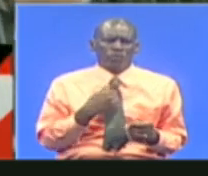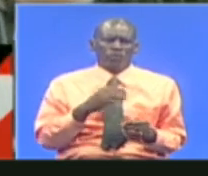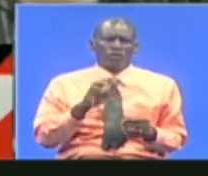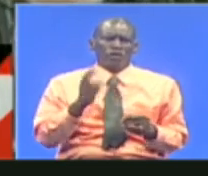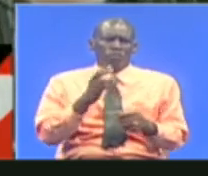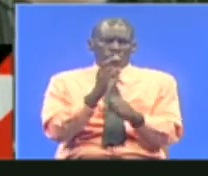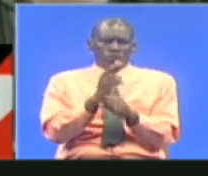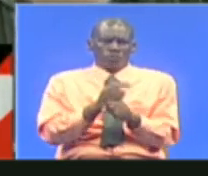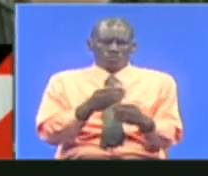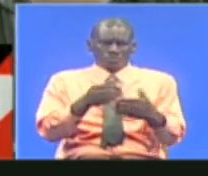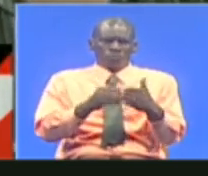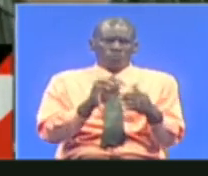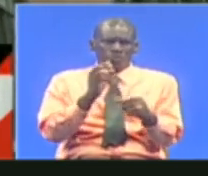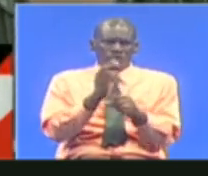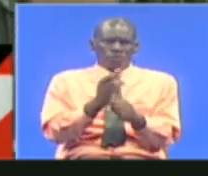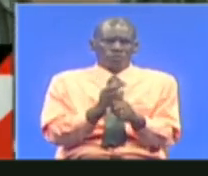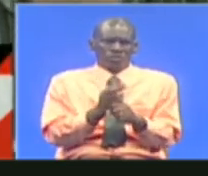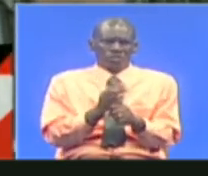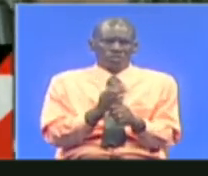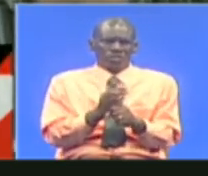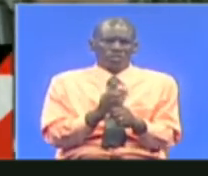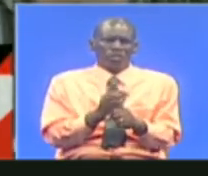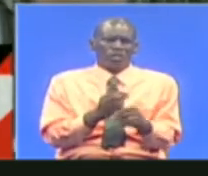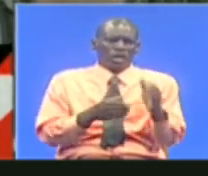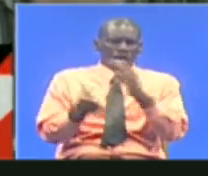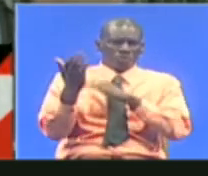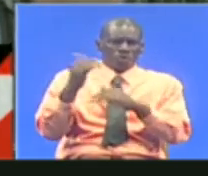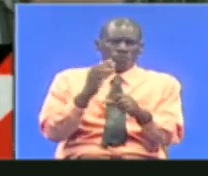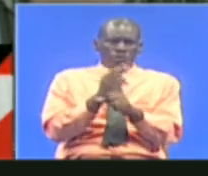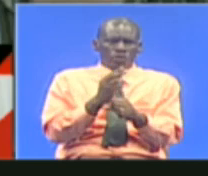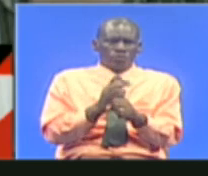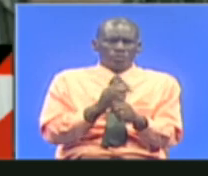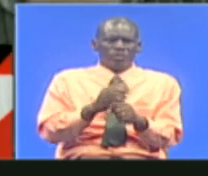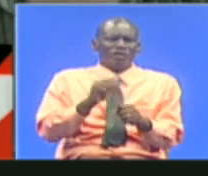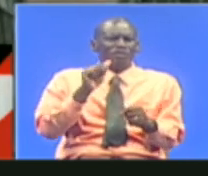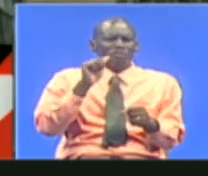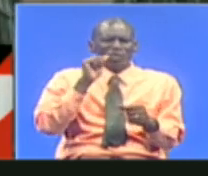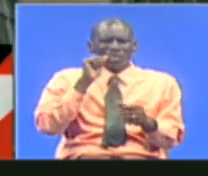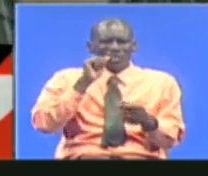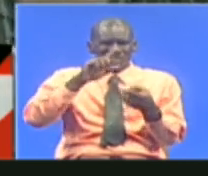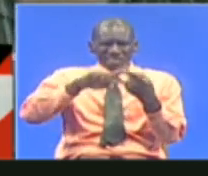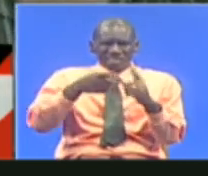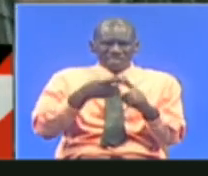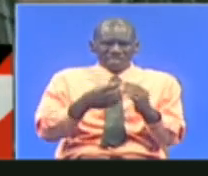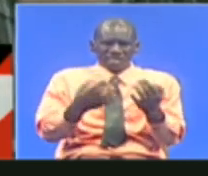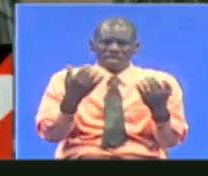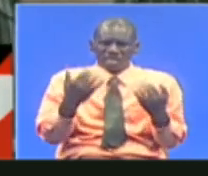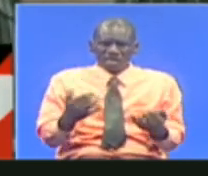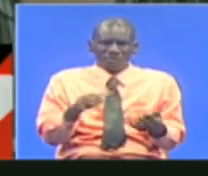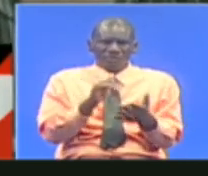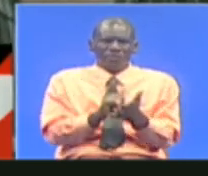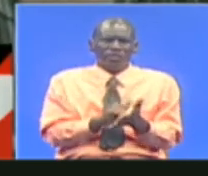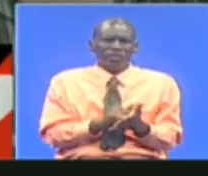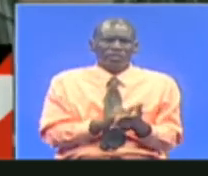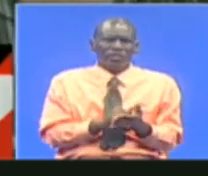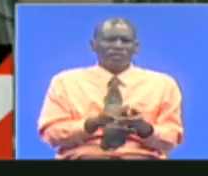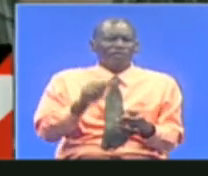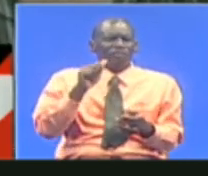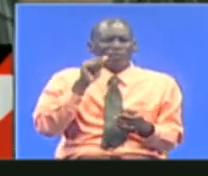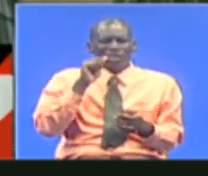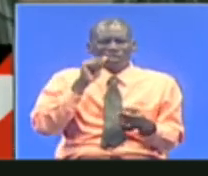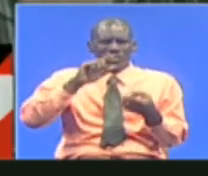we were using our design offices were using British standards. Now that the British